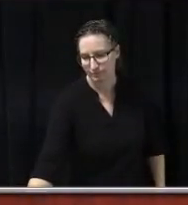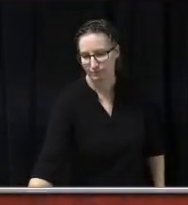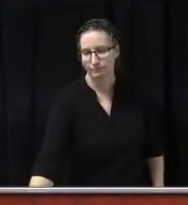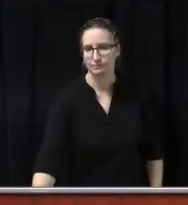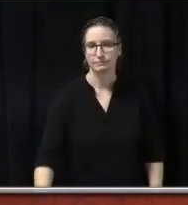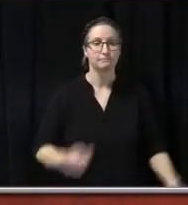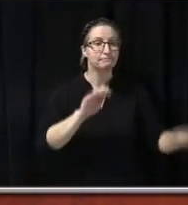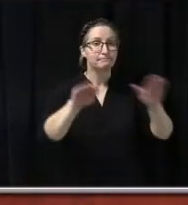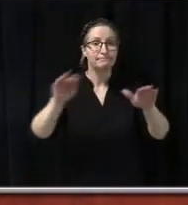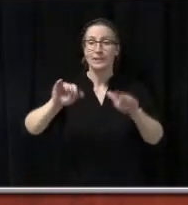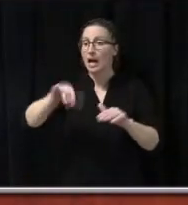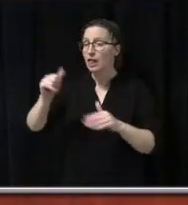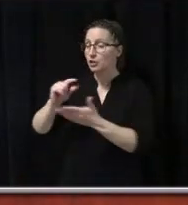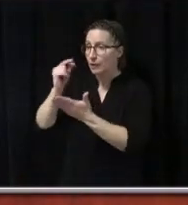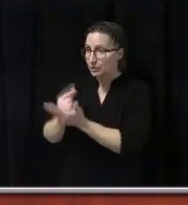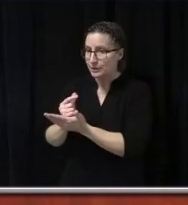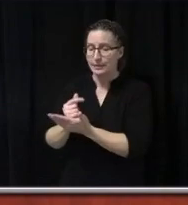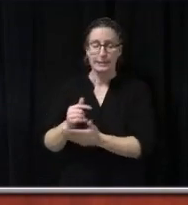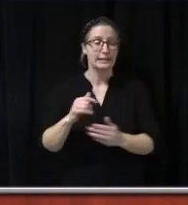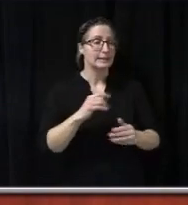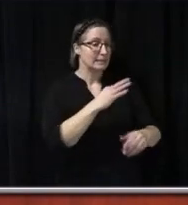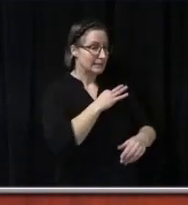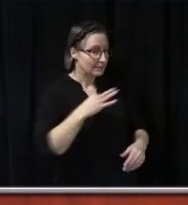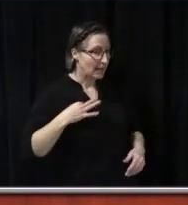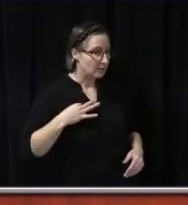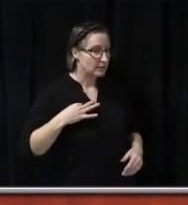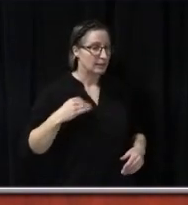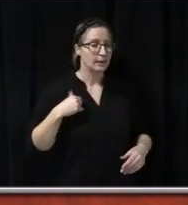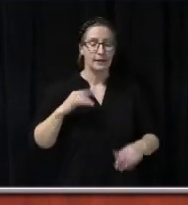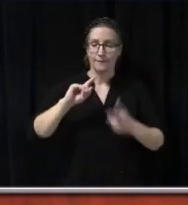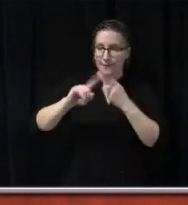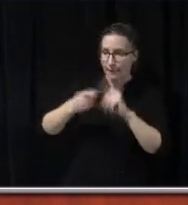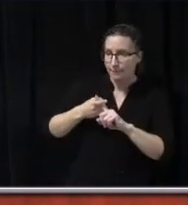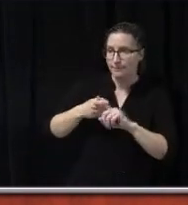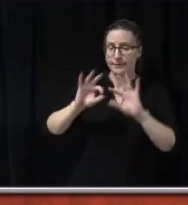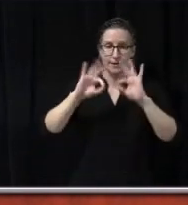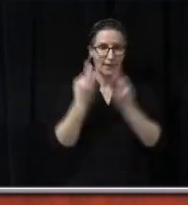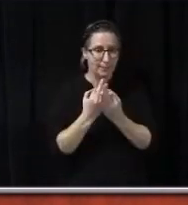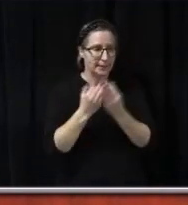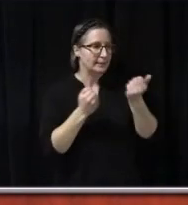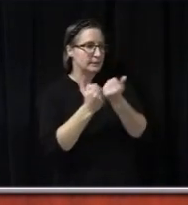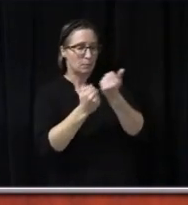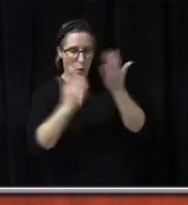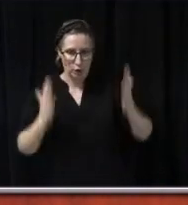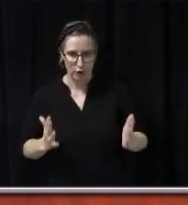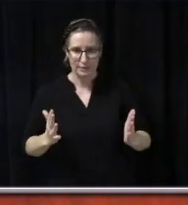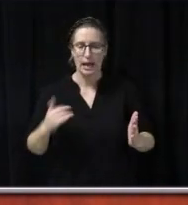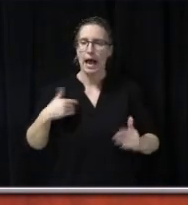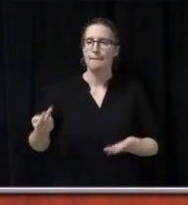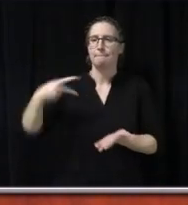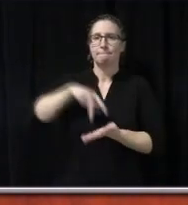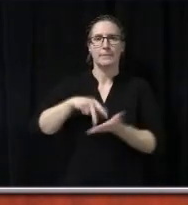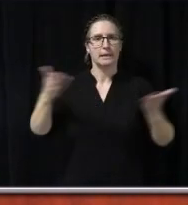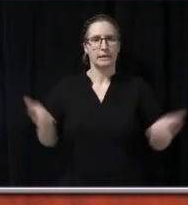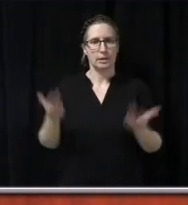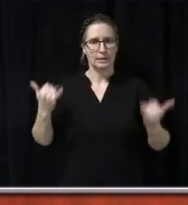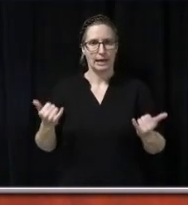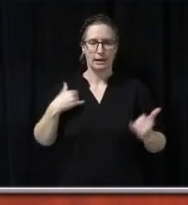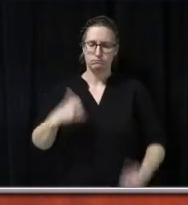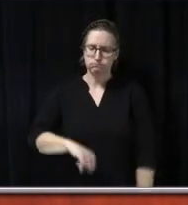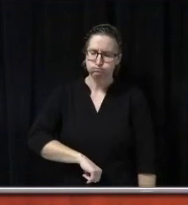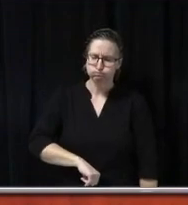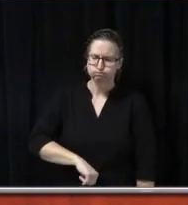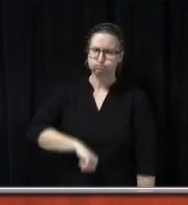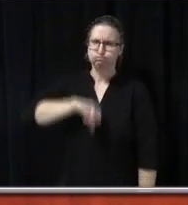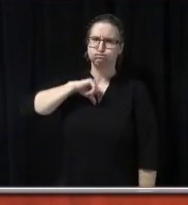Fellow graduates, esteemed faculty, family, friends, and supporters, I stand before you with immense